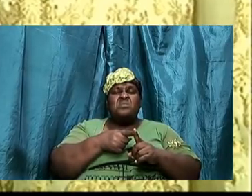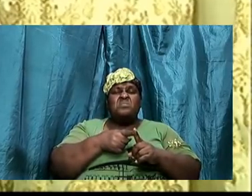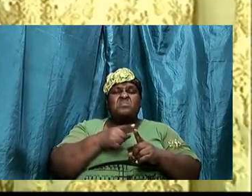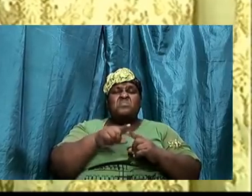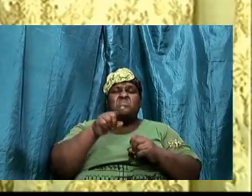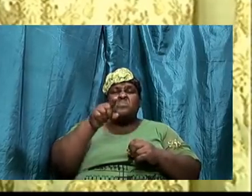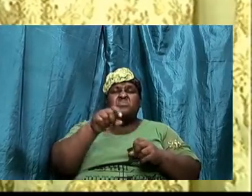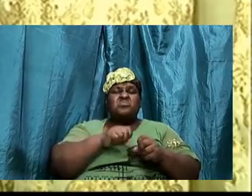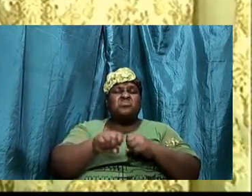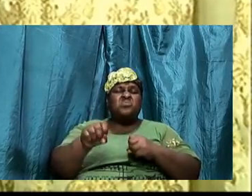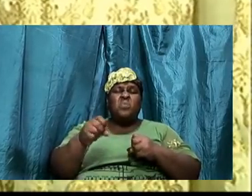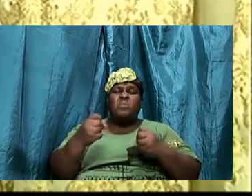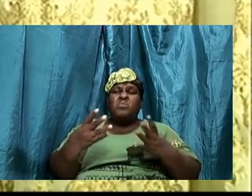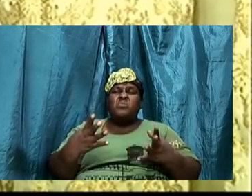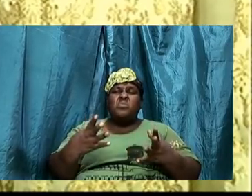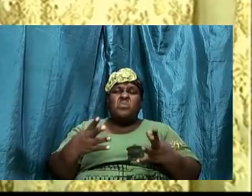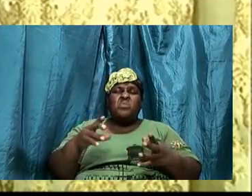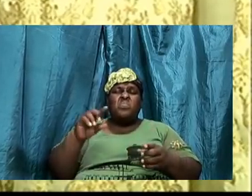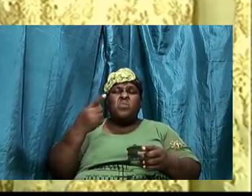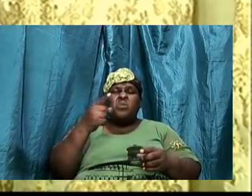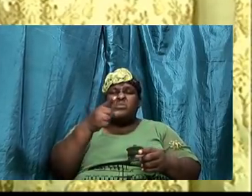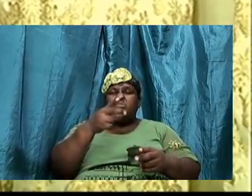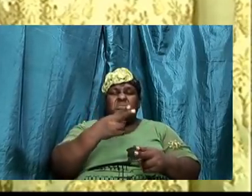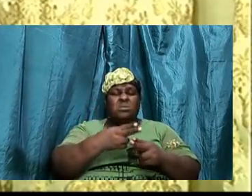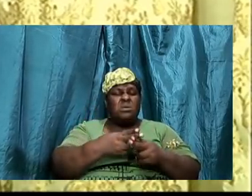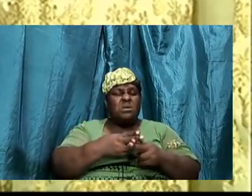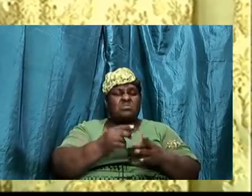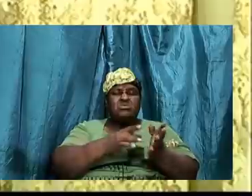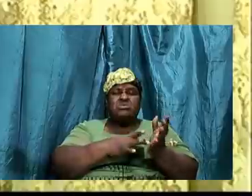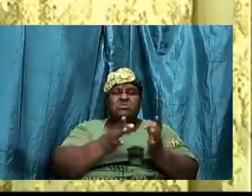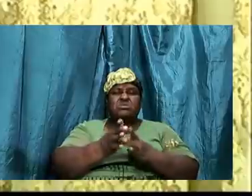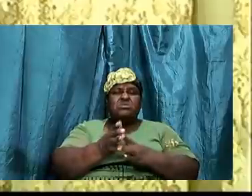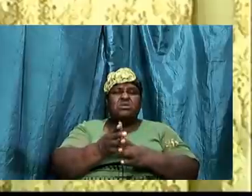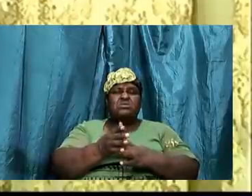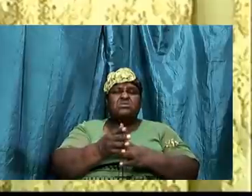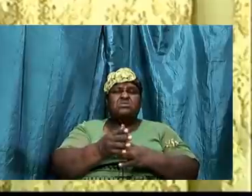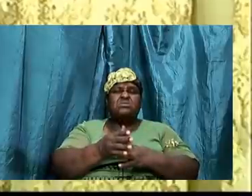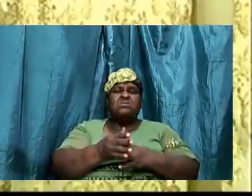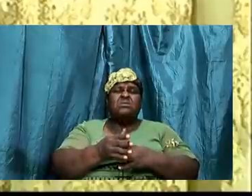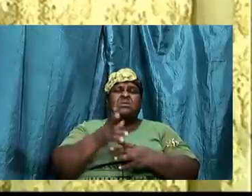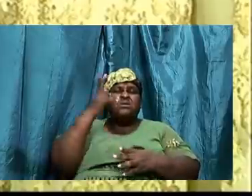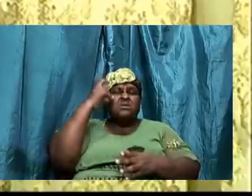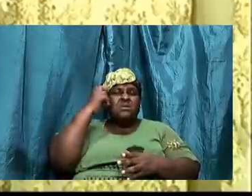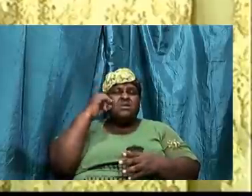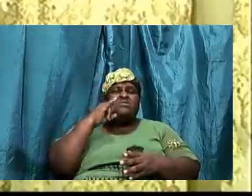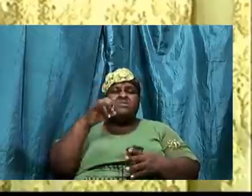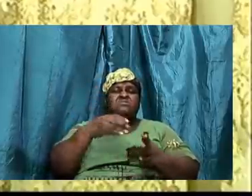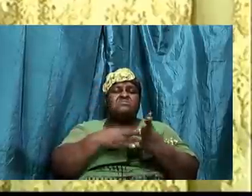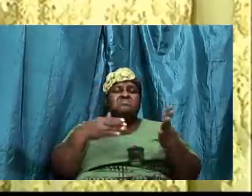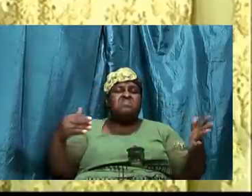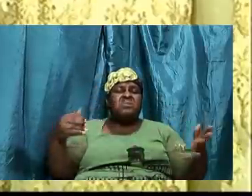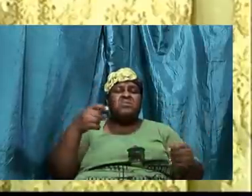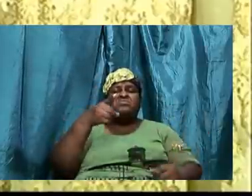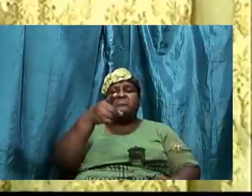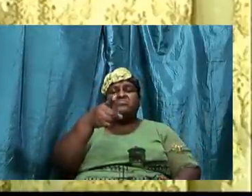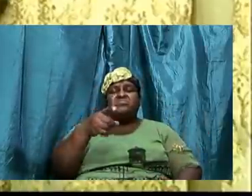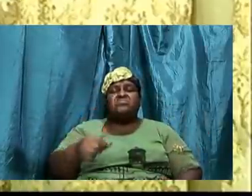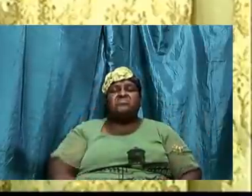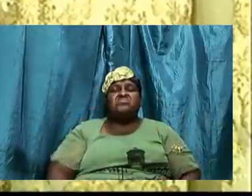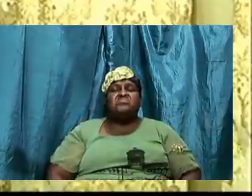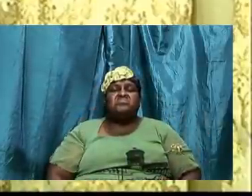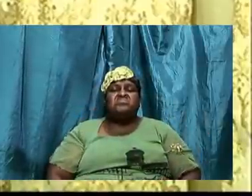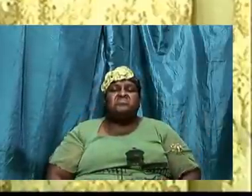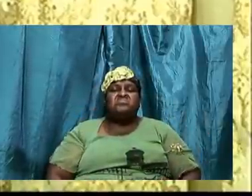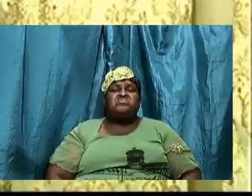you are saying what God wants you to say, the adversary is against you. Hush about